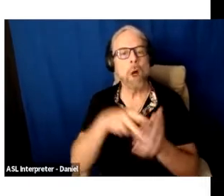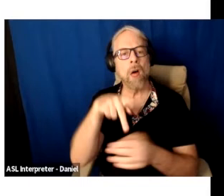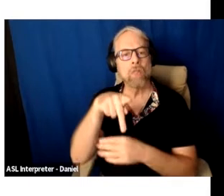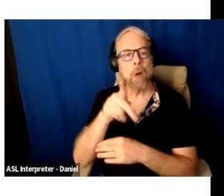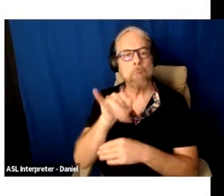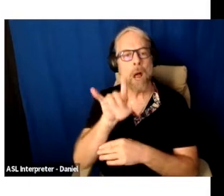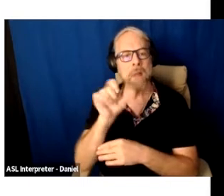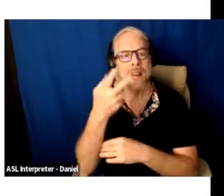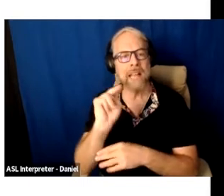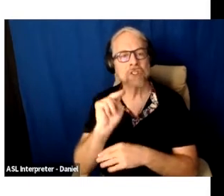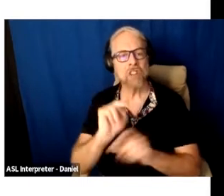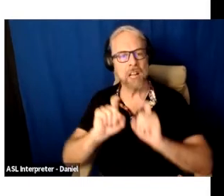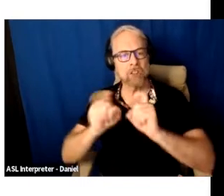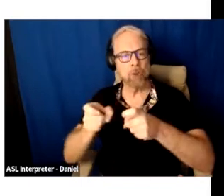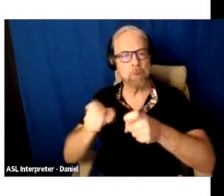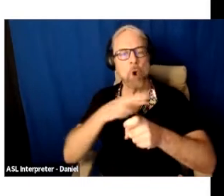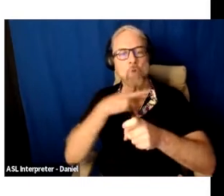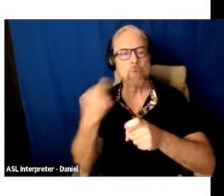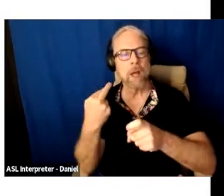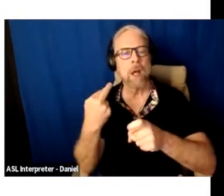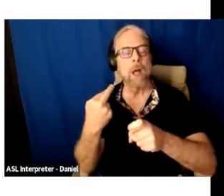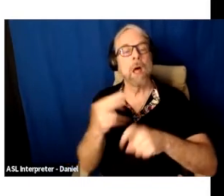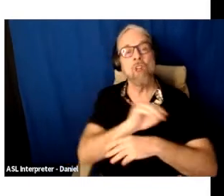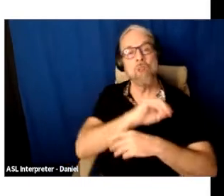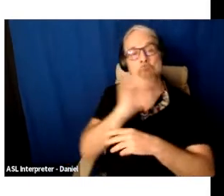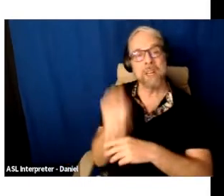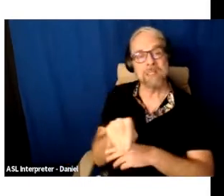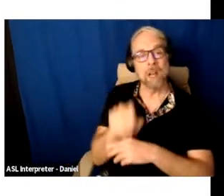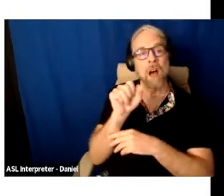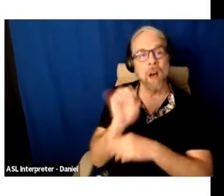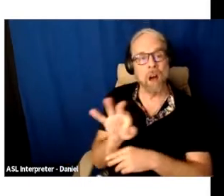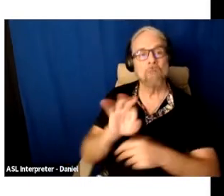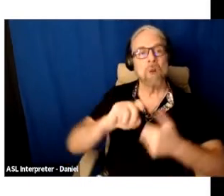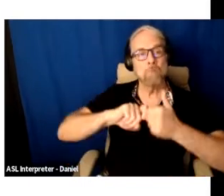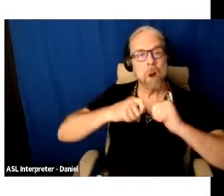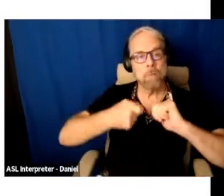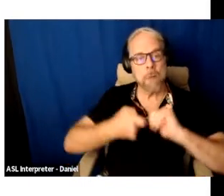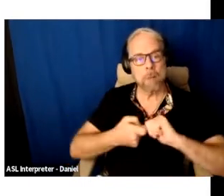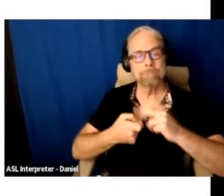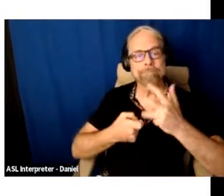attributable risk, like the percentage of a problem in the